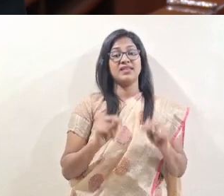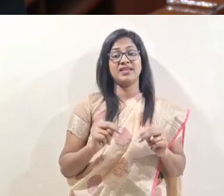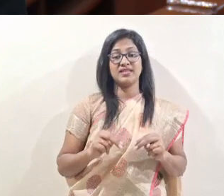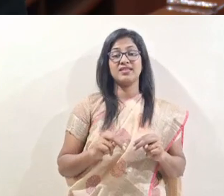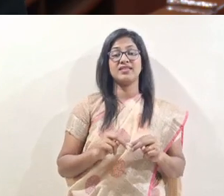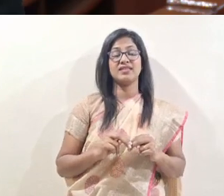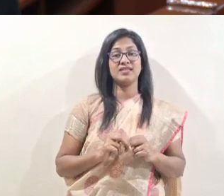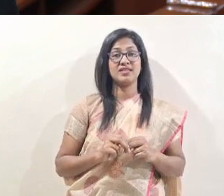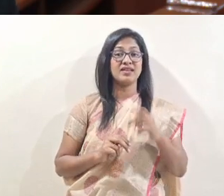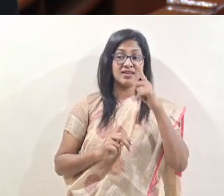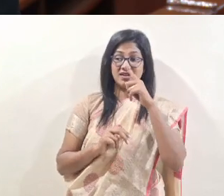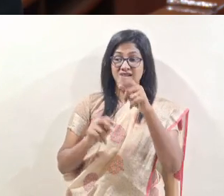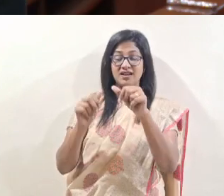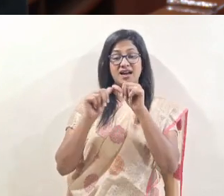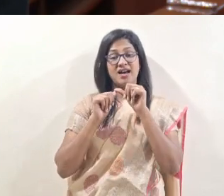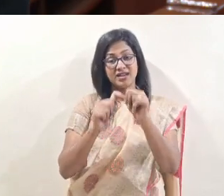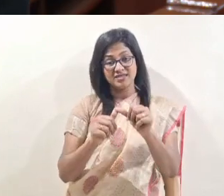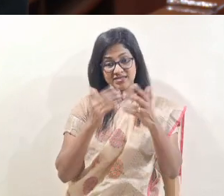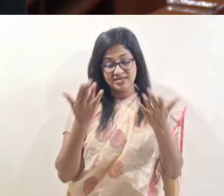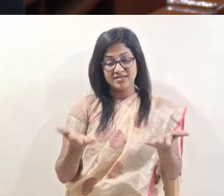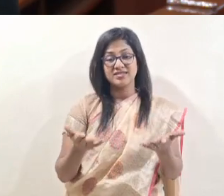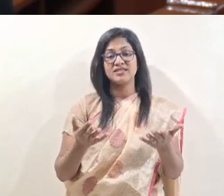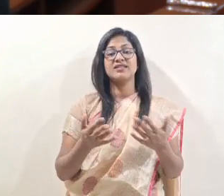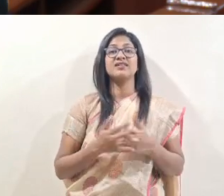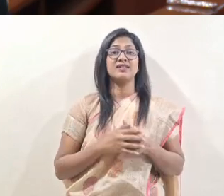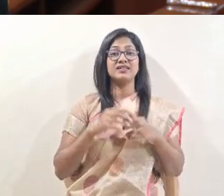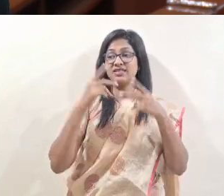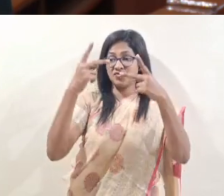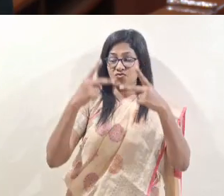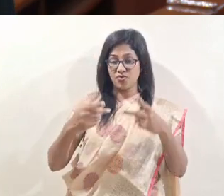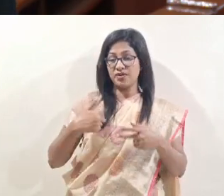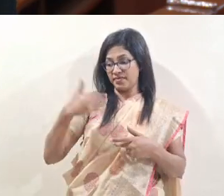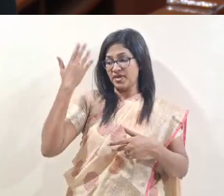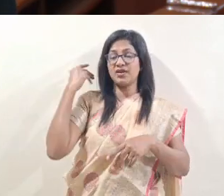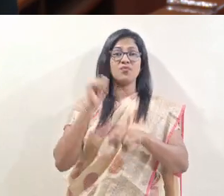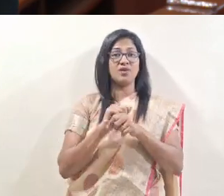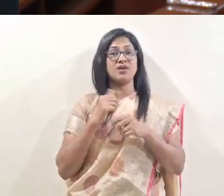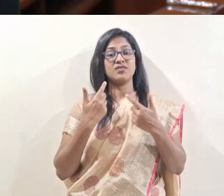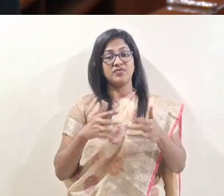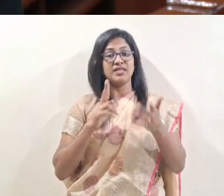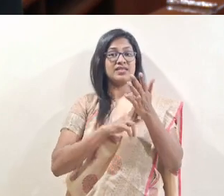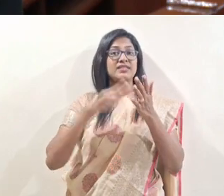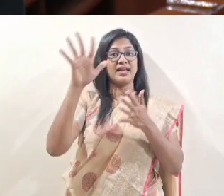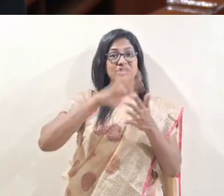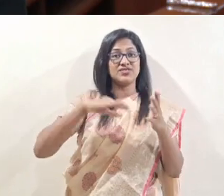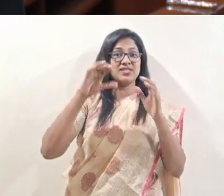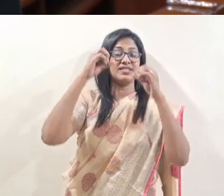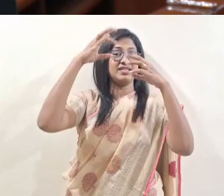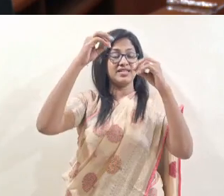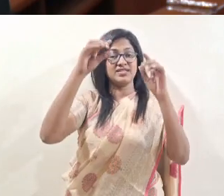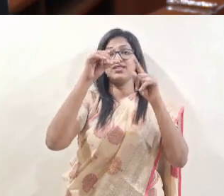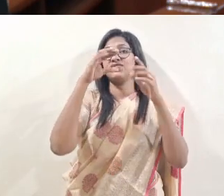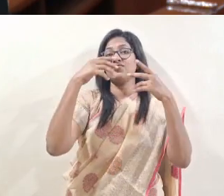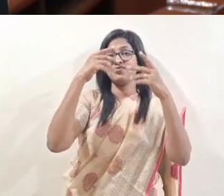answer to ma'am is there. There is a code of which I have worked on also, National Electric Code of India, which is